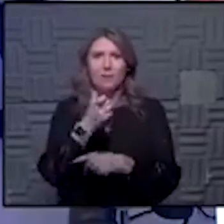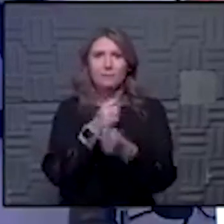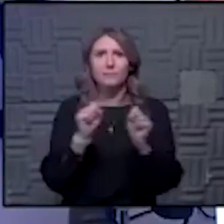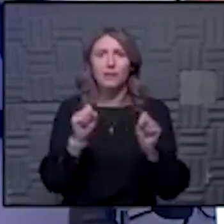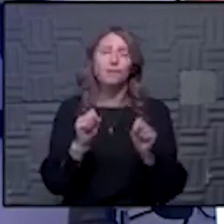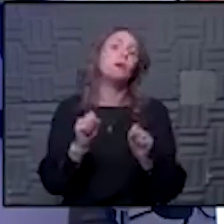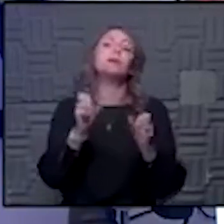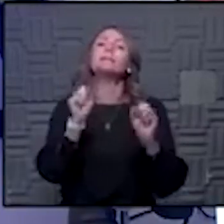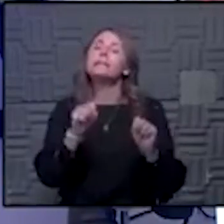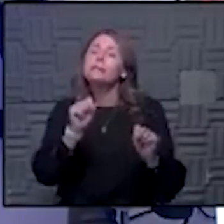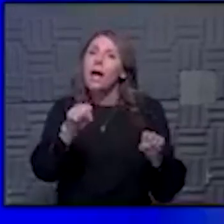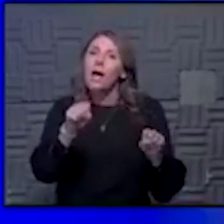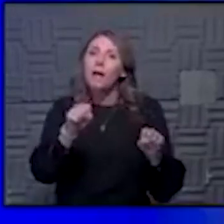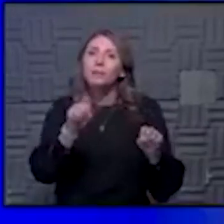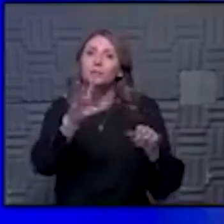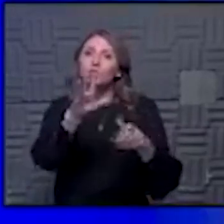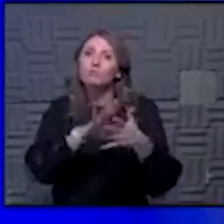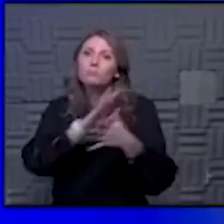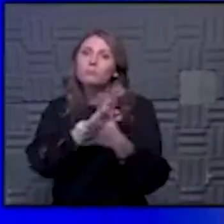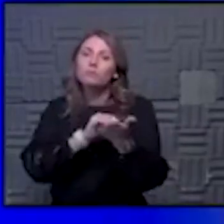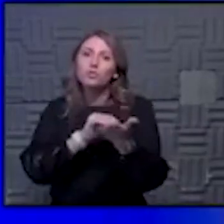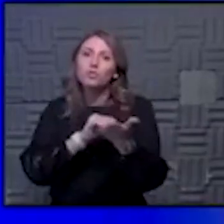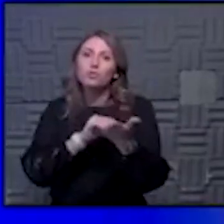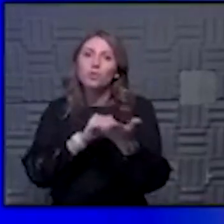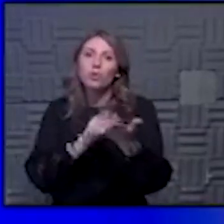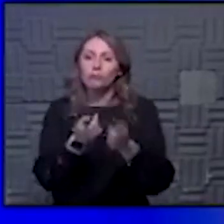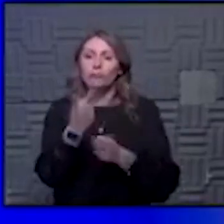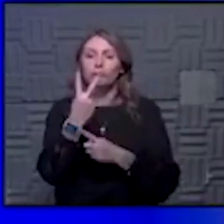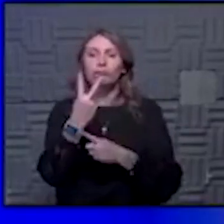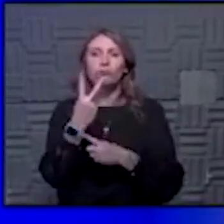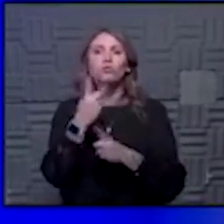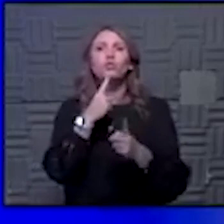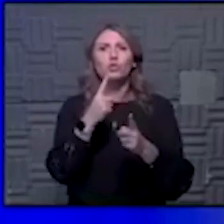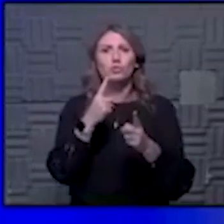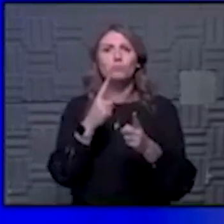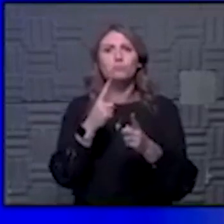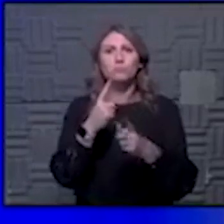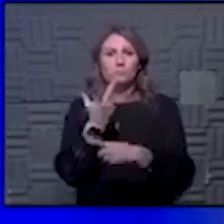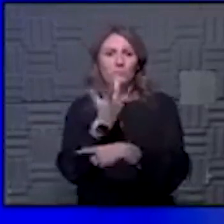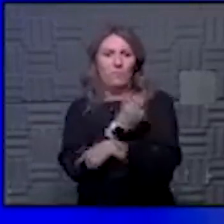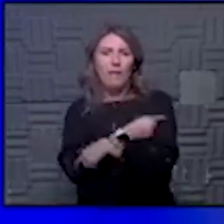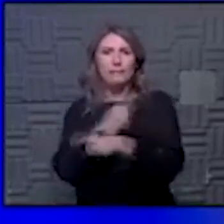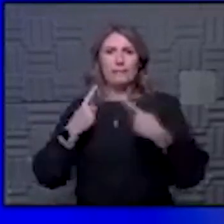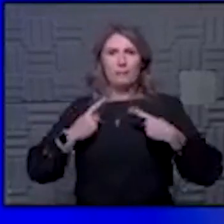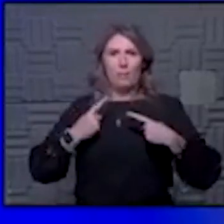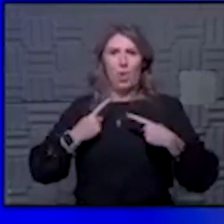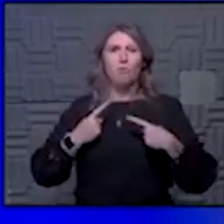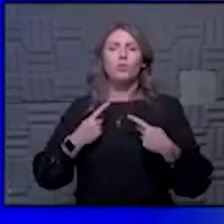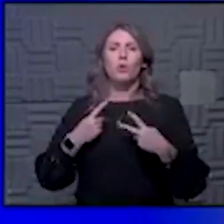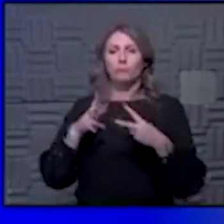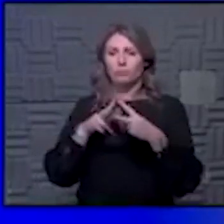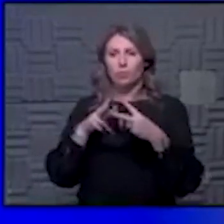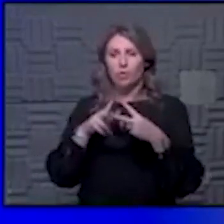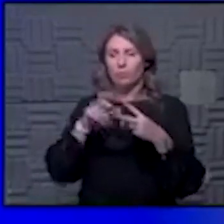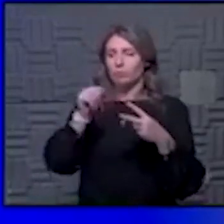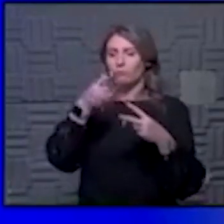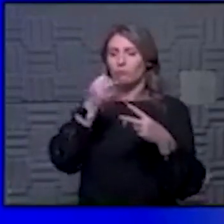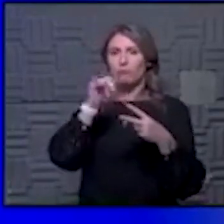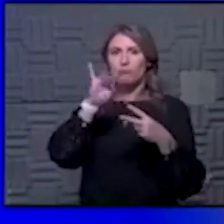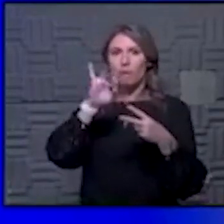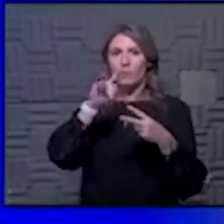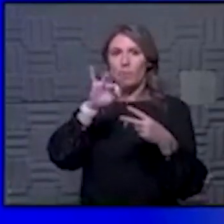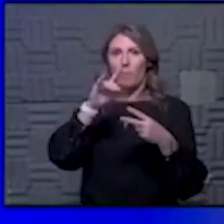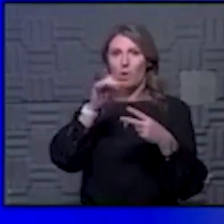with your medical care providers. There are 2 major pneumonia vaccines, and those vaccines are against strep pneumoniae, which is